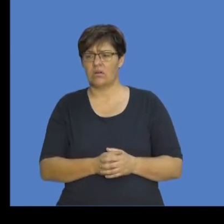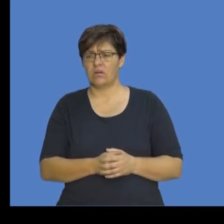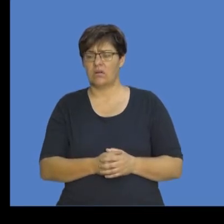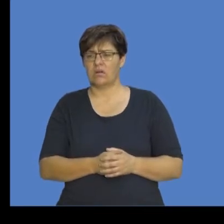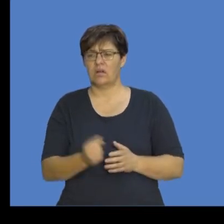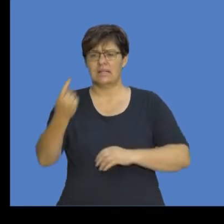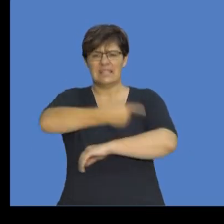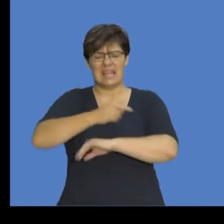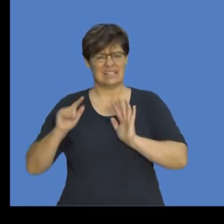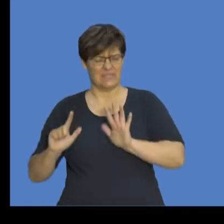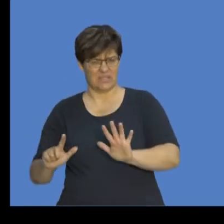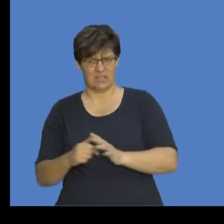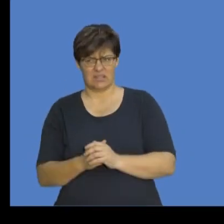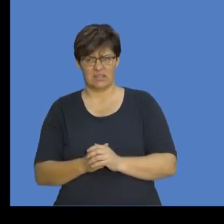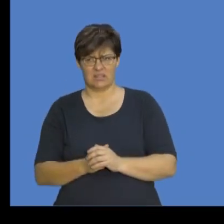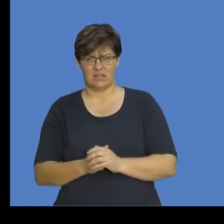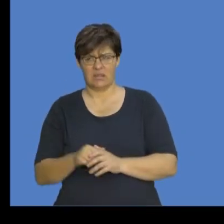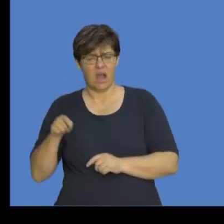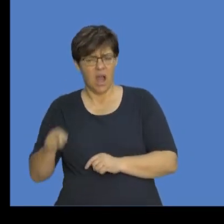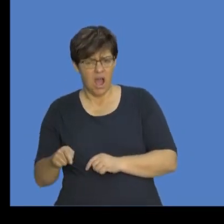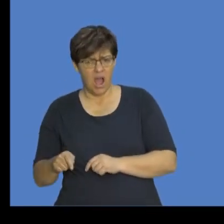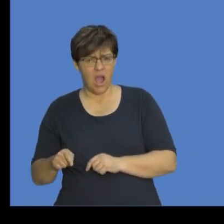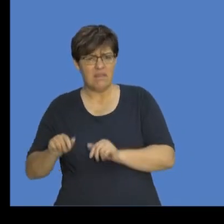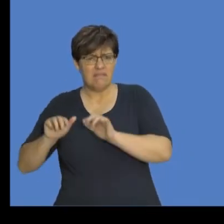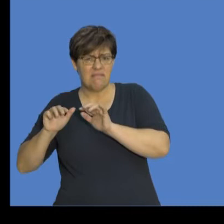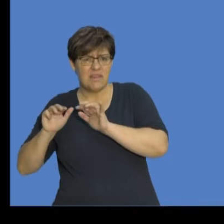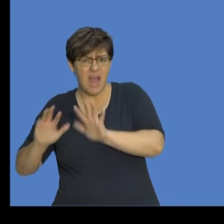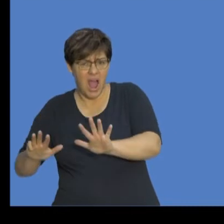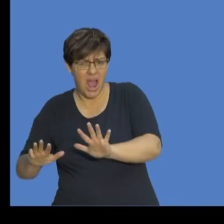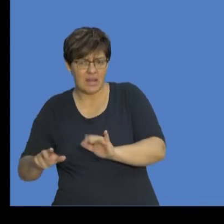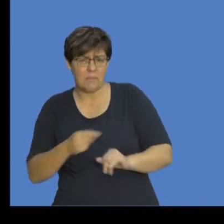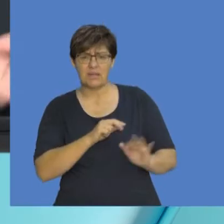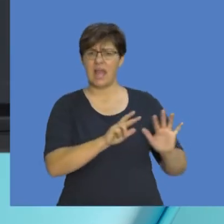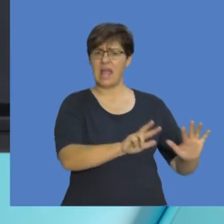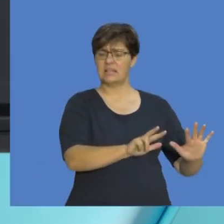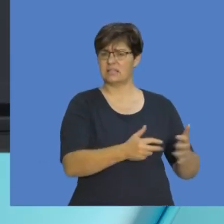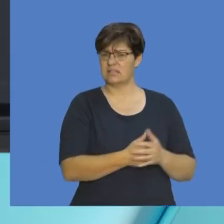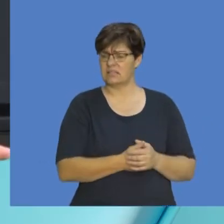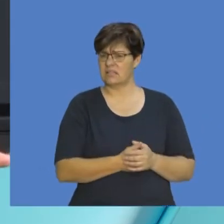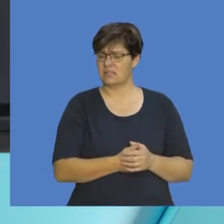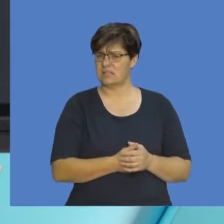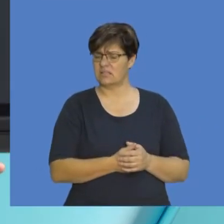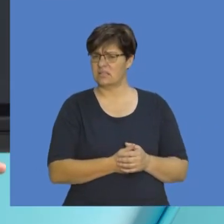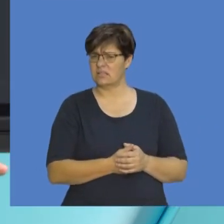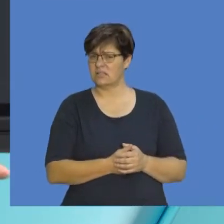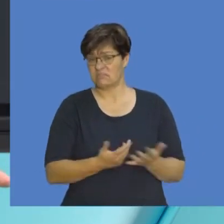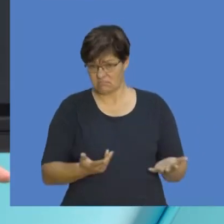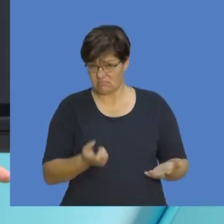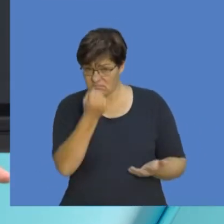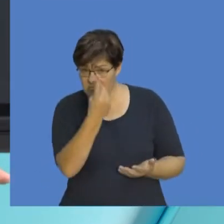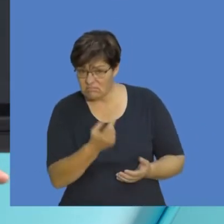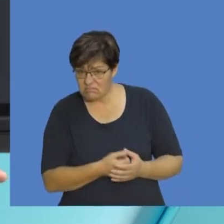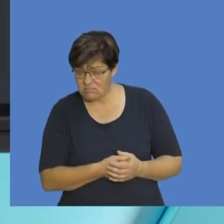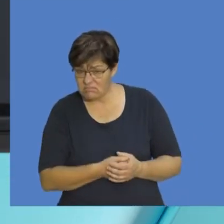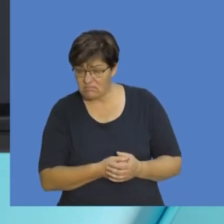7, Jamie performed better than Matt by the same number of cars. Does that make